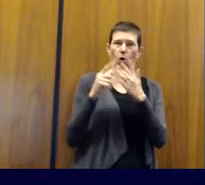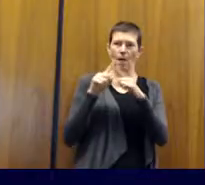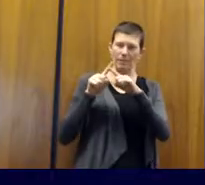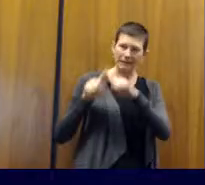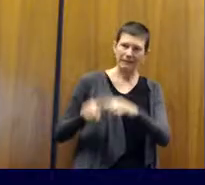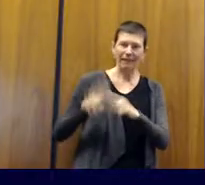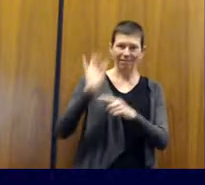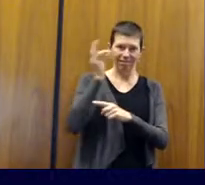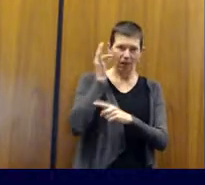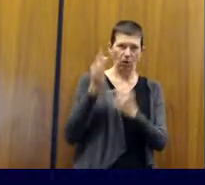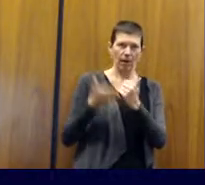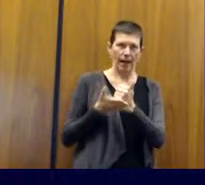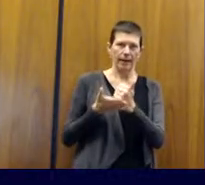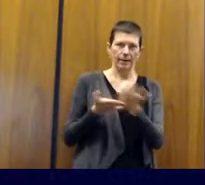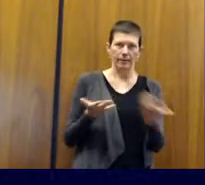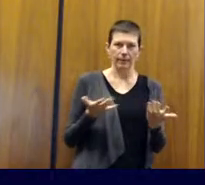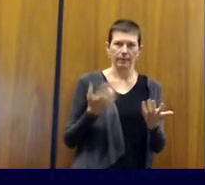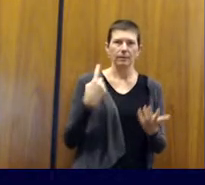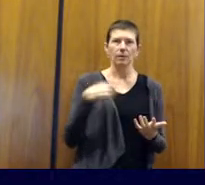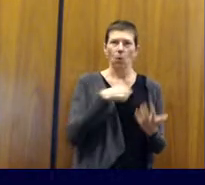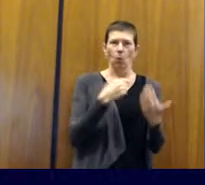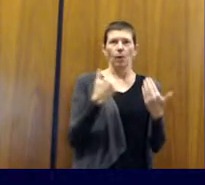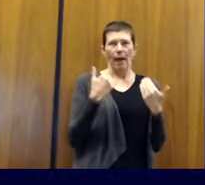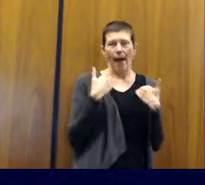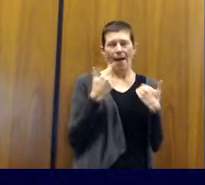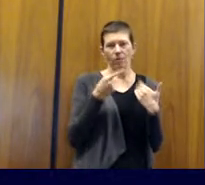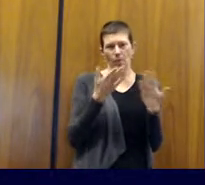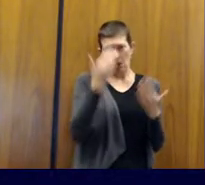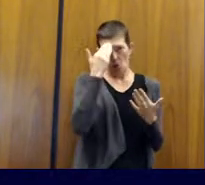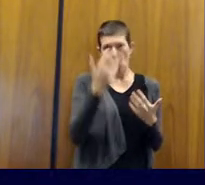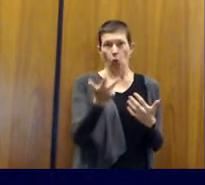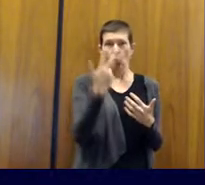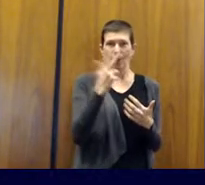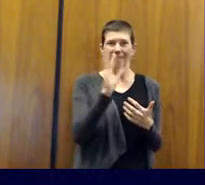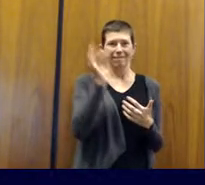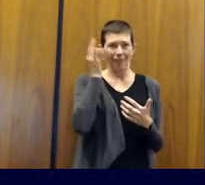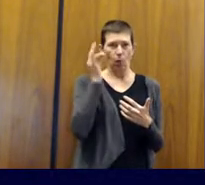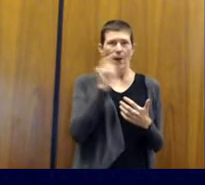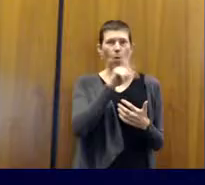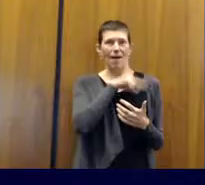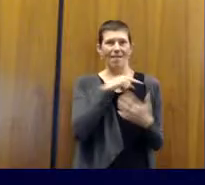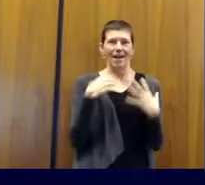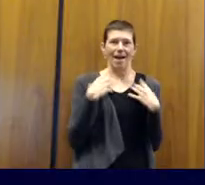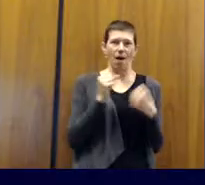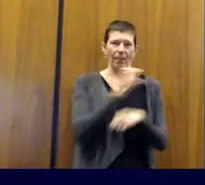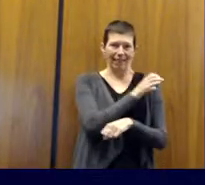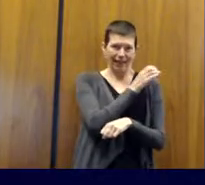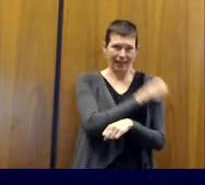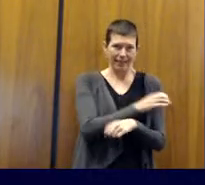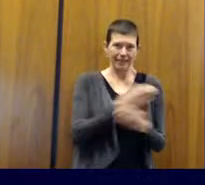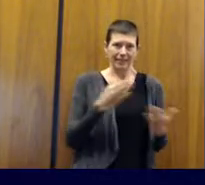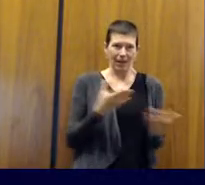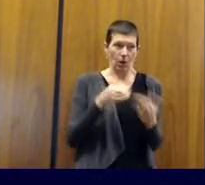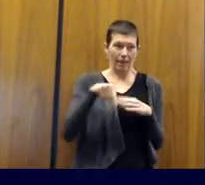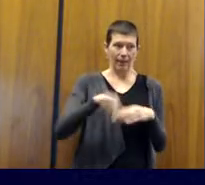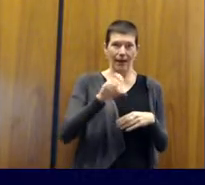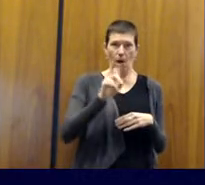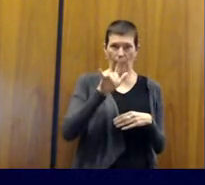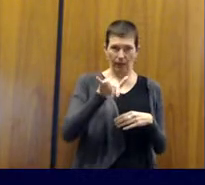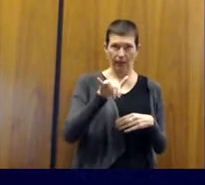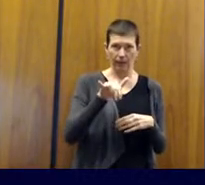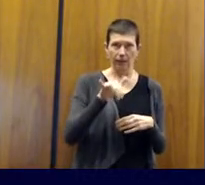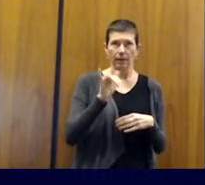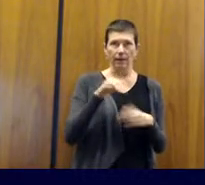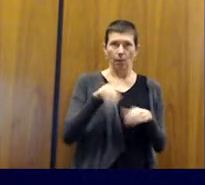federal aid. We have, as you may know, 3 federally qualified health clinics in the county,